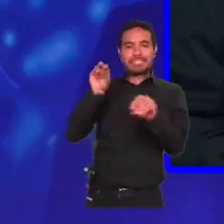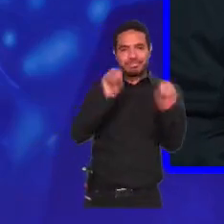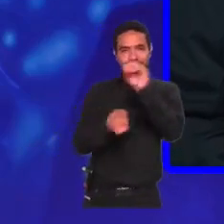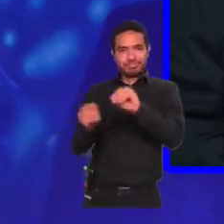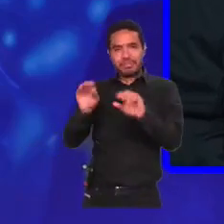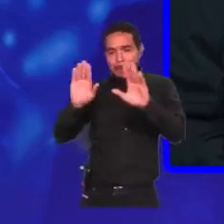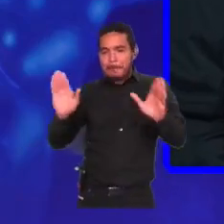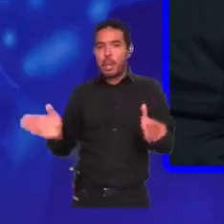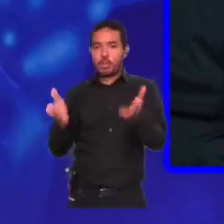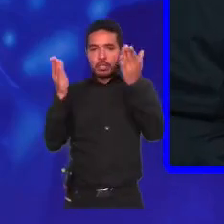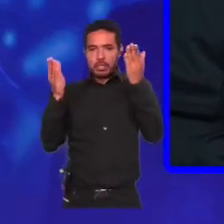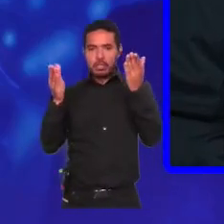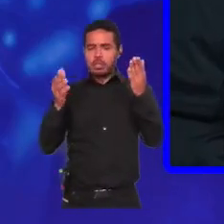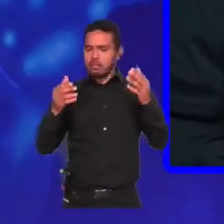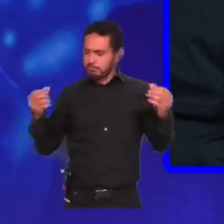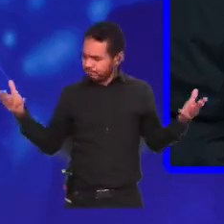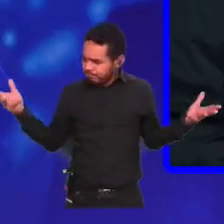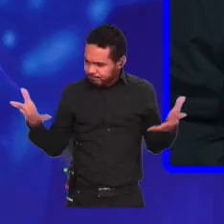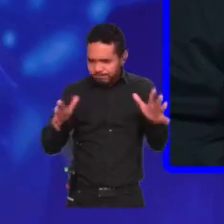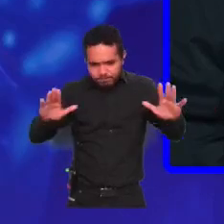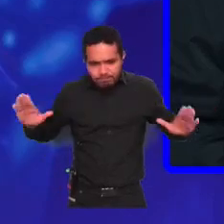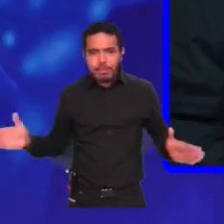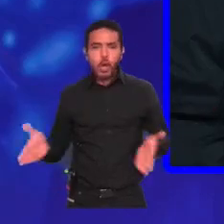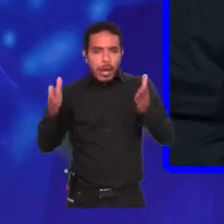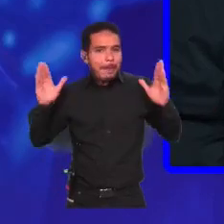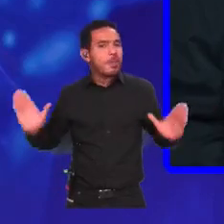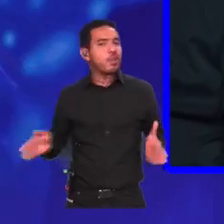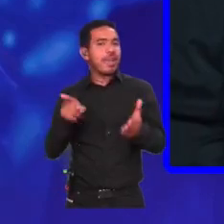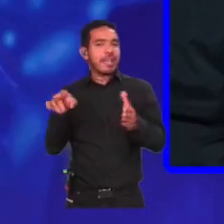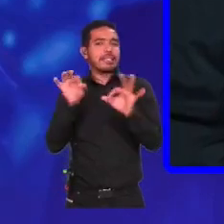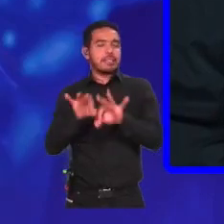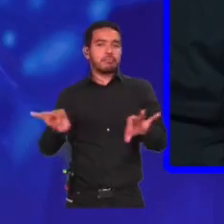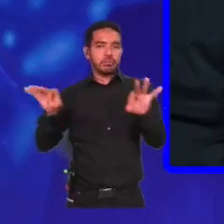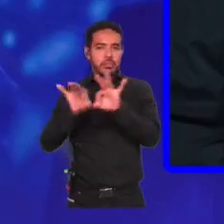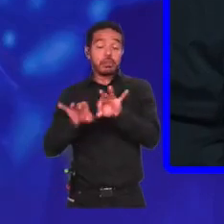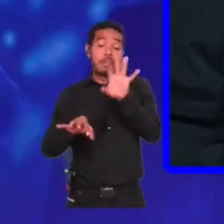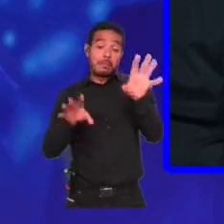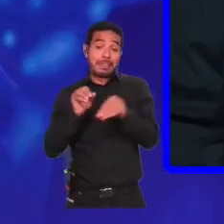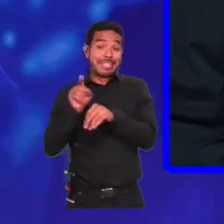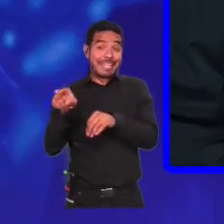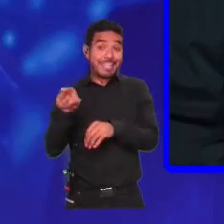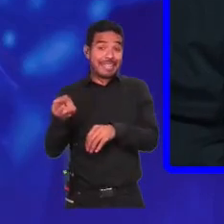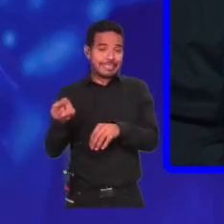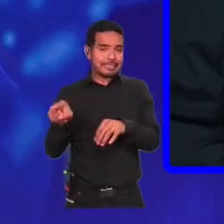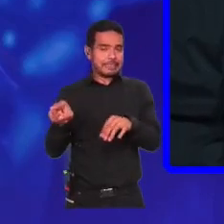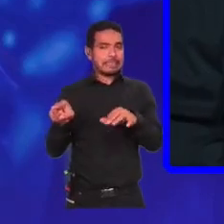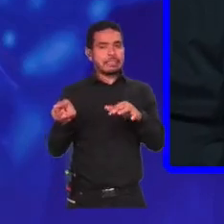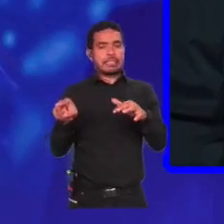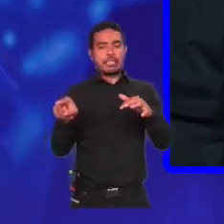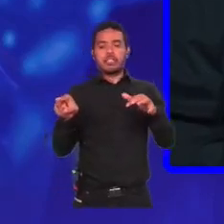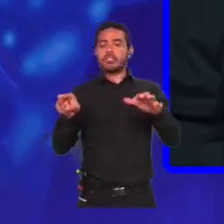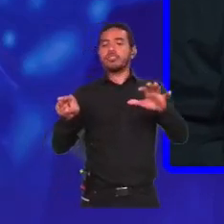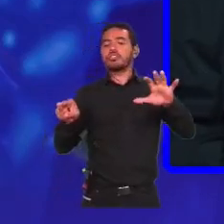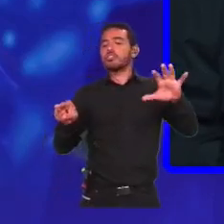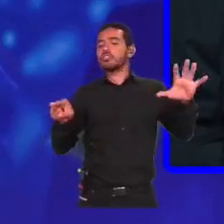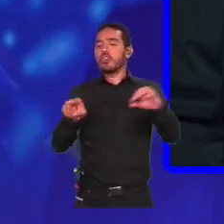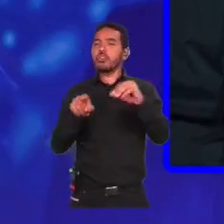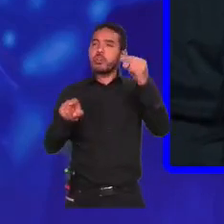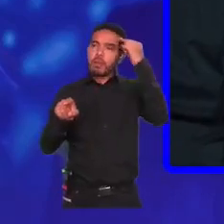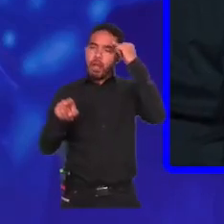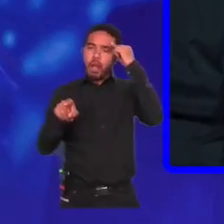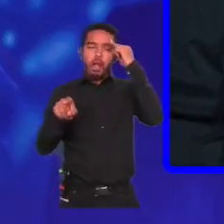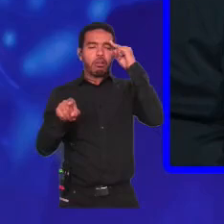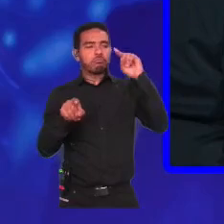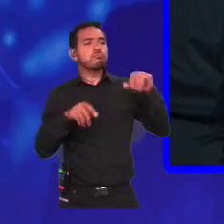be better and better and better. And I think in that regard, we're all very similar, right? If we are passionate about what we do,